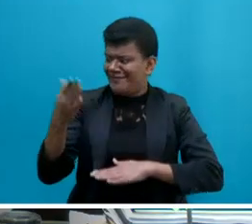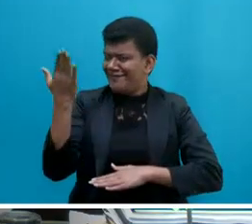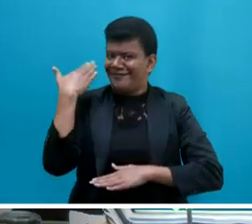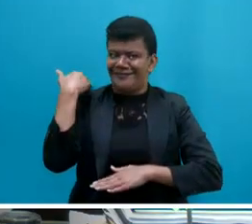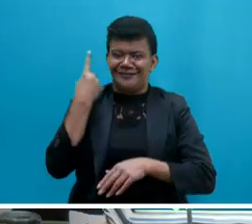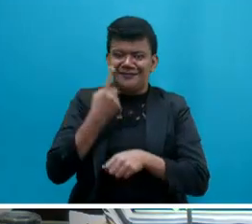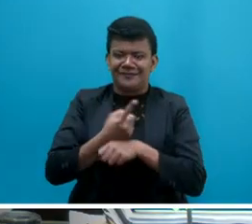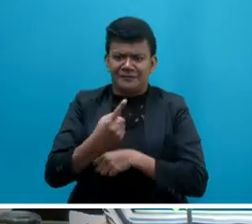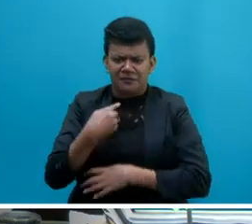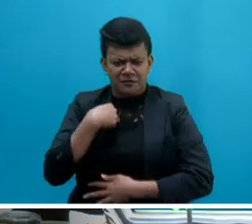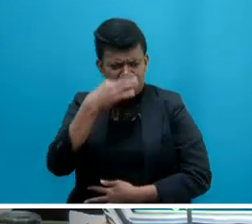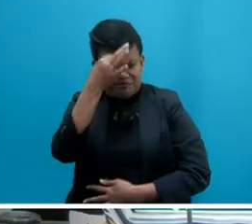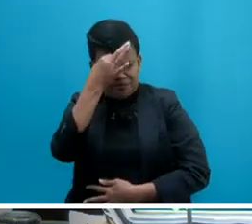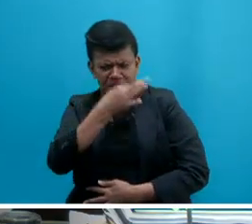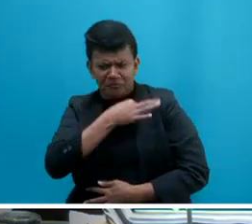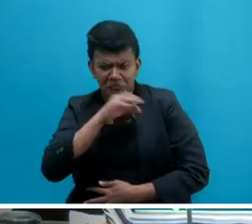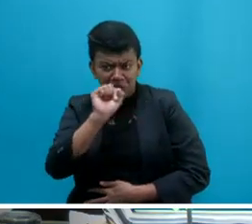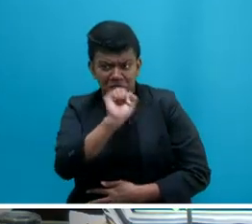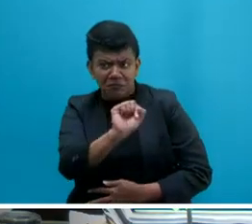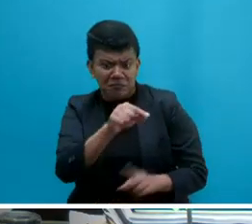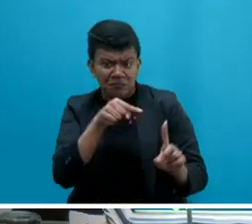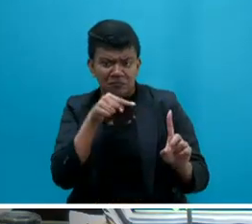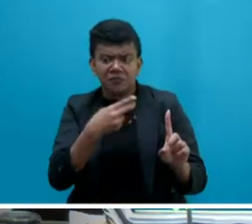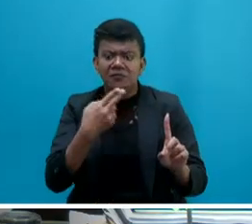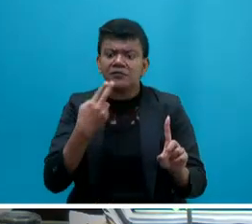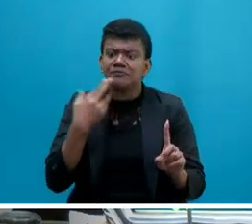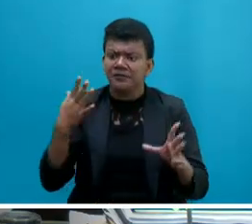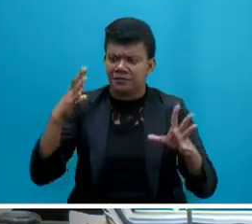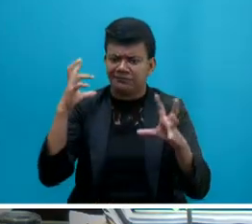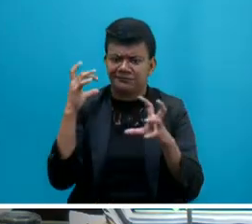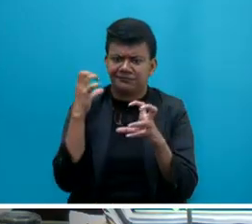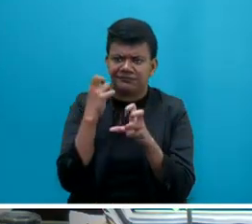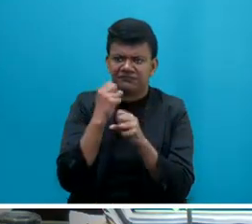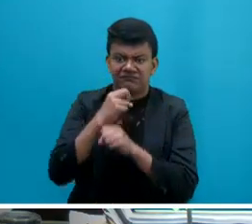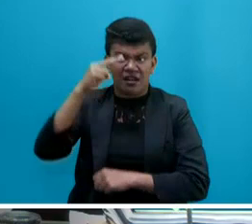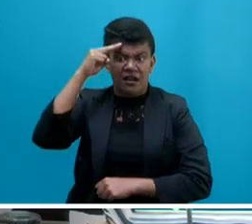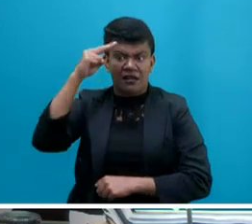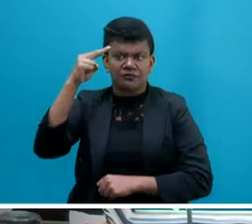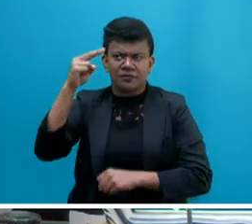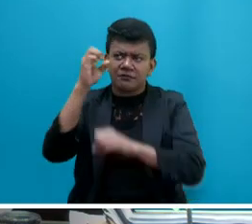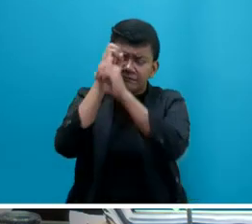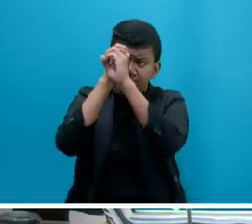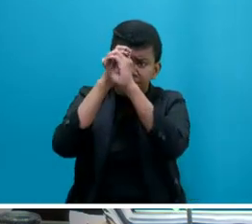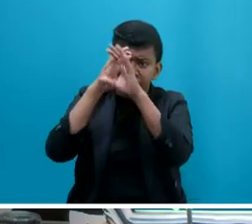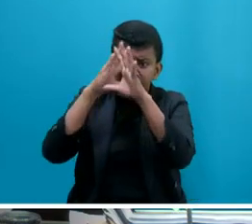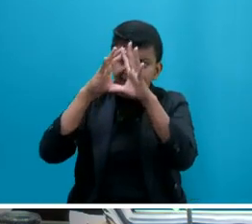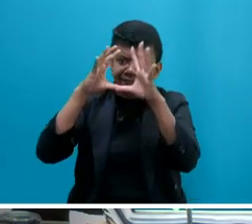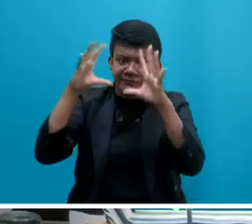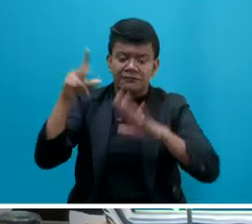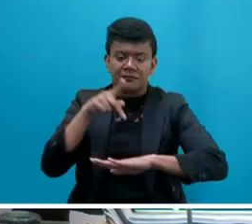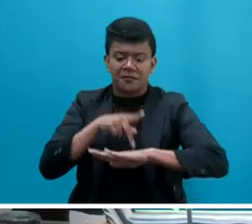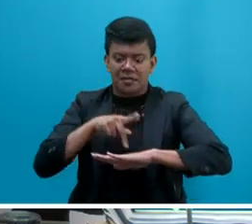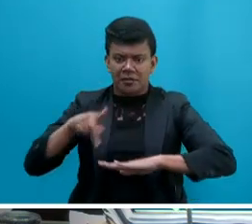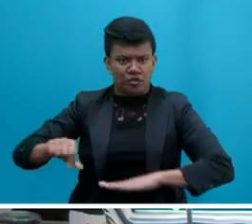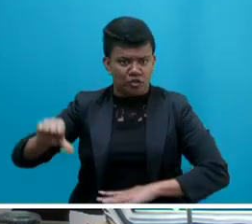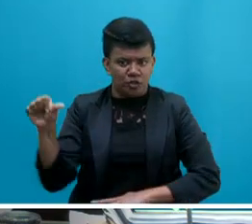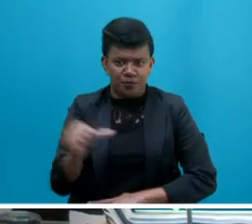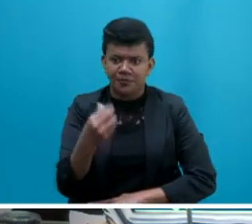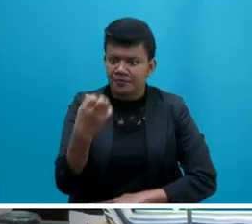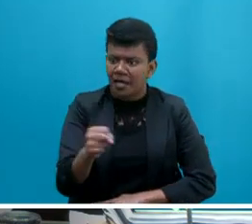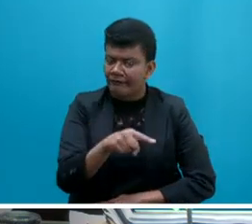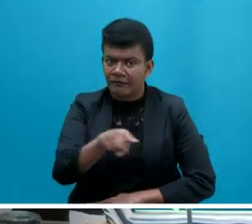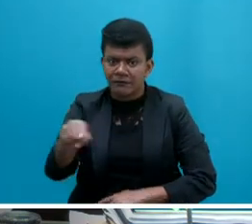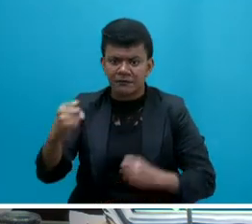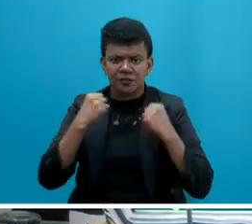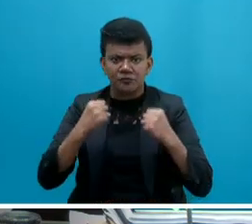the compelling national vision that Parliament needs to have. It is certainly the pillar of the Honourable Prime Minister's